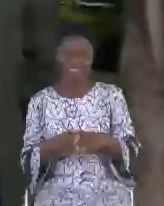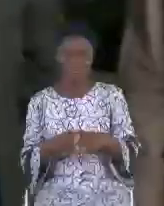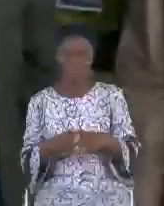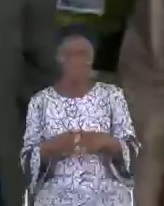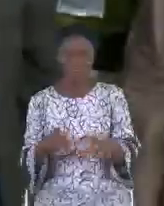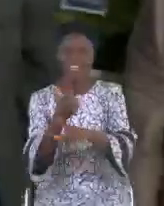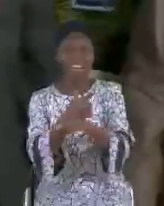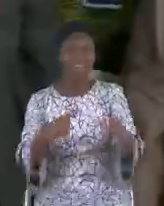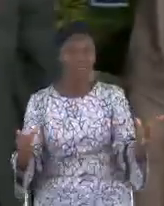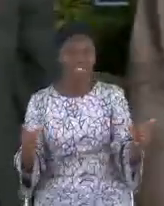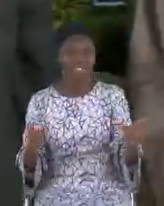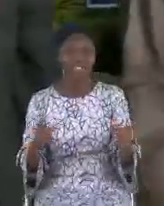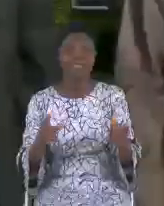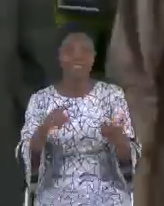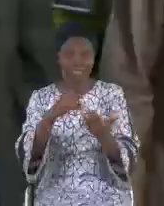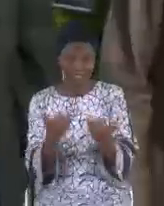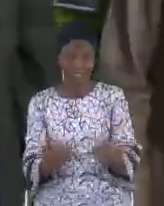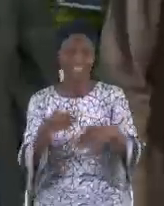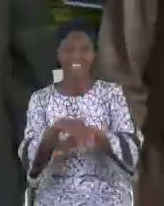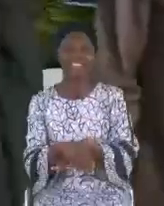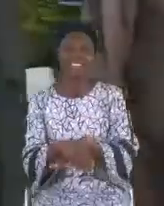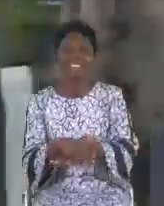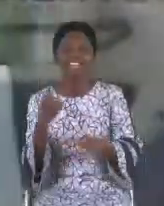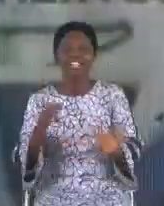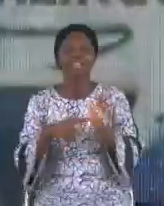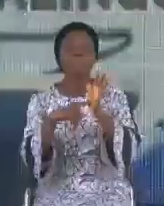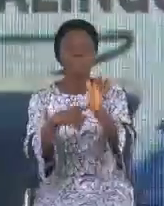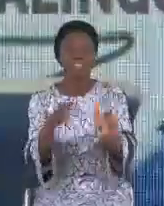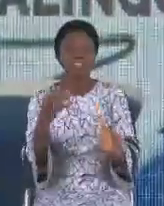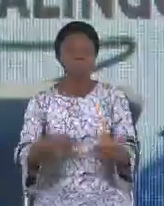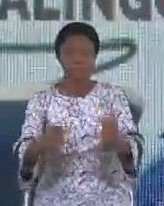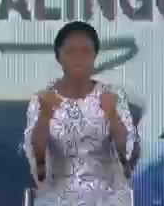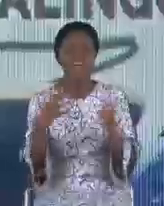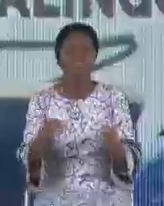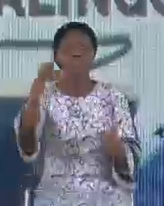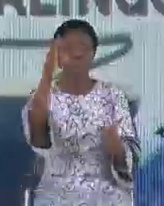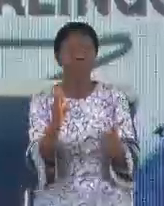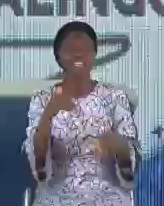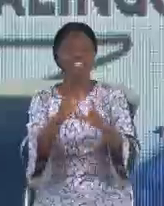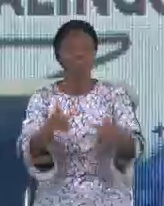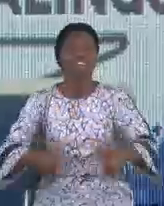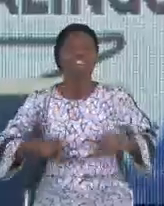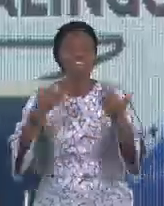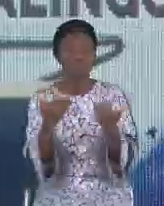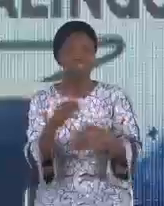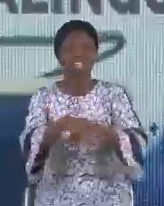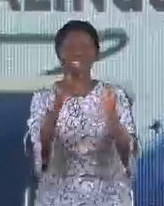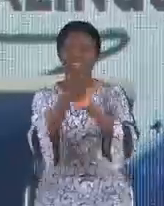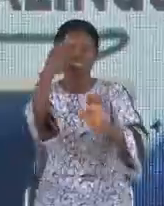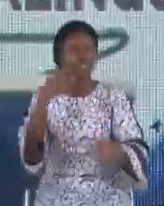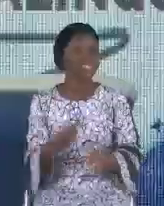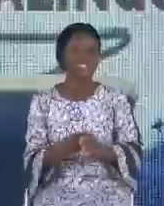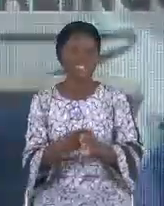Liberation tonight. The manifestation of the power of God in your life tonight, in Jesus'